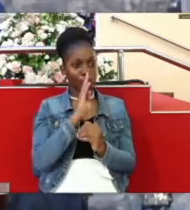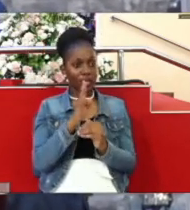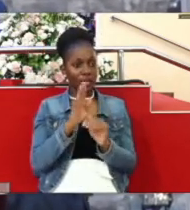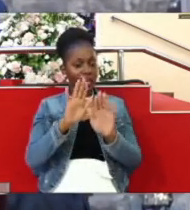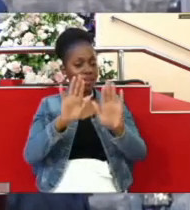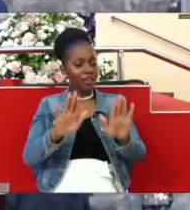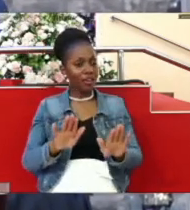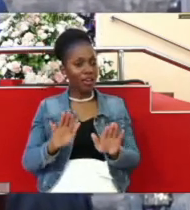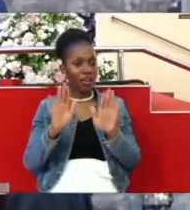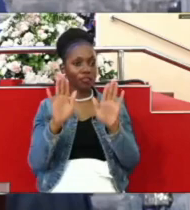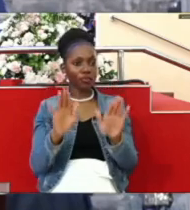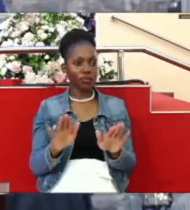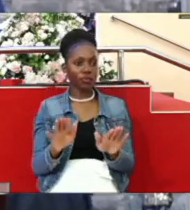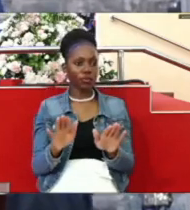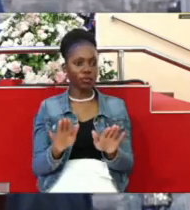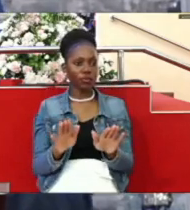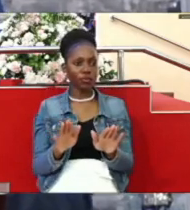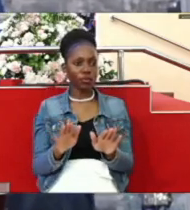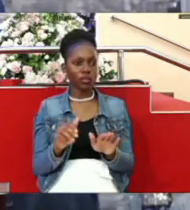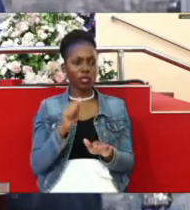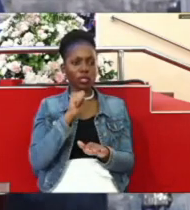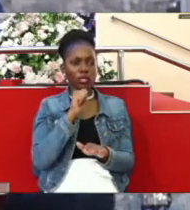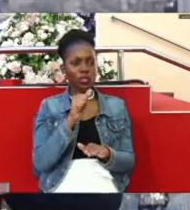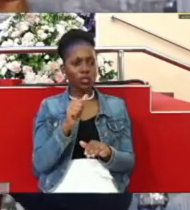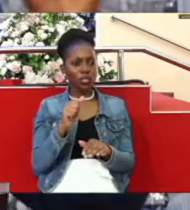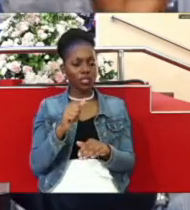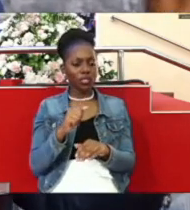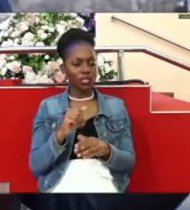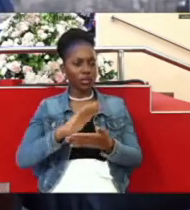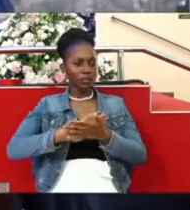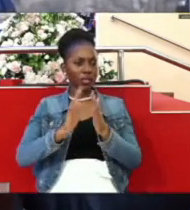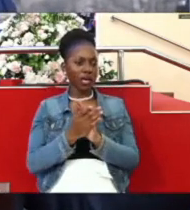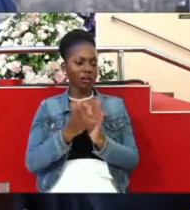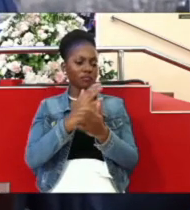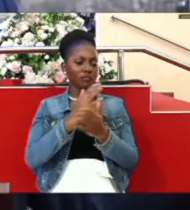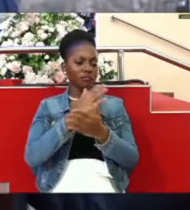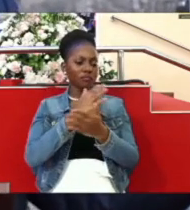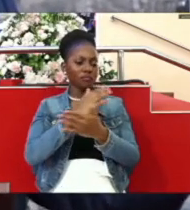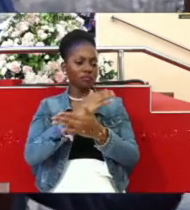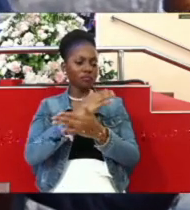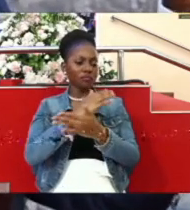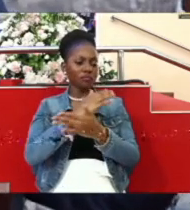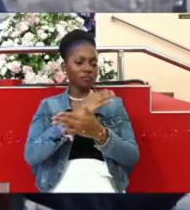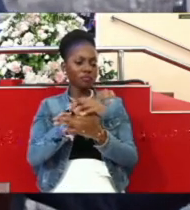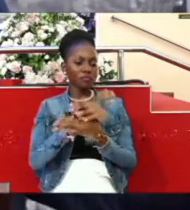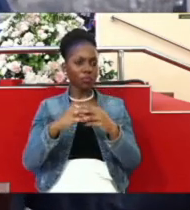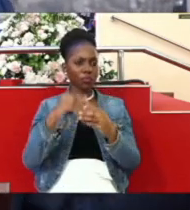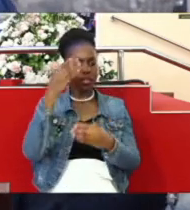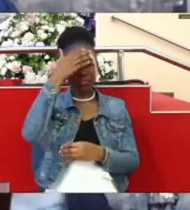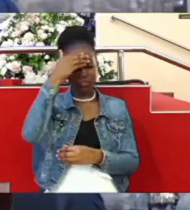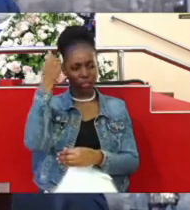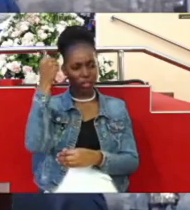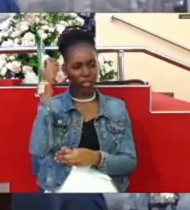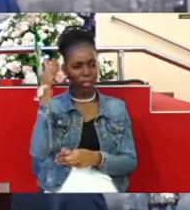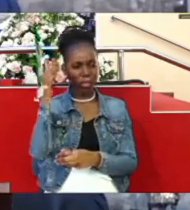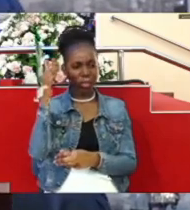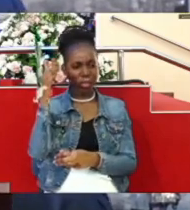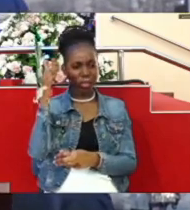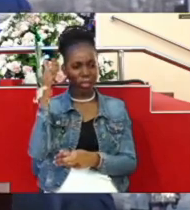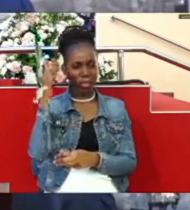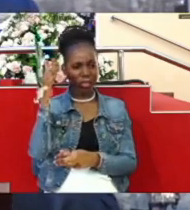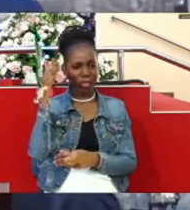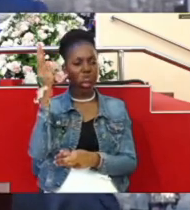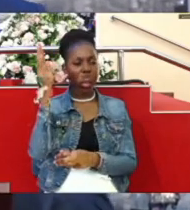Ya kwamba usiwe mtu wa kukaa tu kitako. And you forget God. Na ukasahau Mungu. Where he has brought you from.